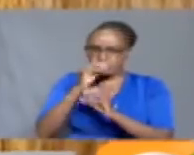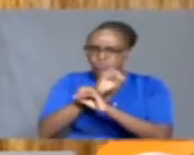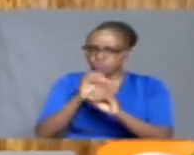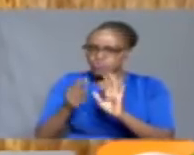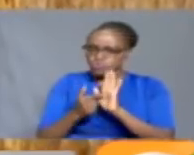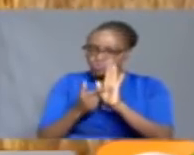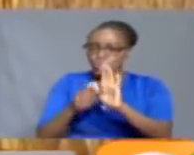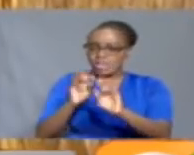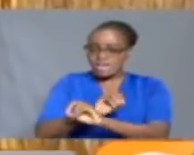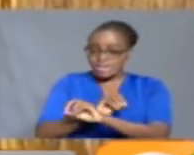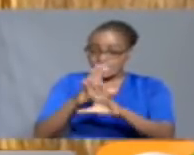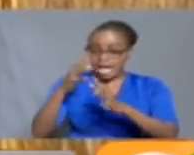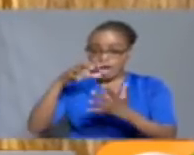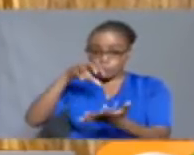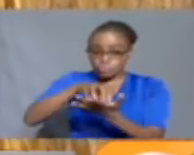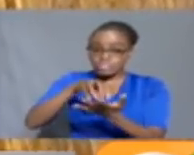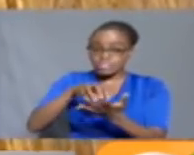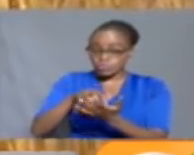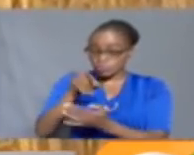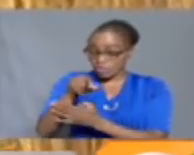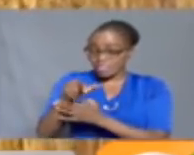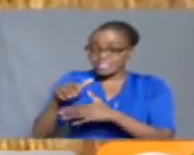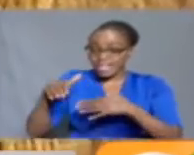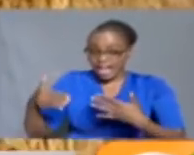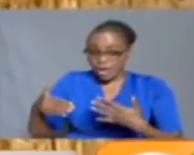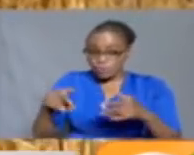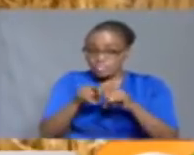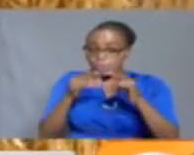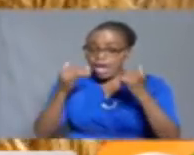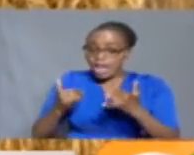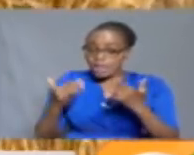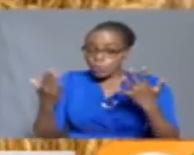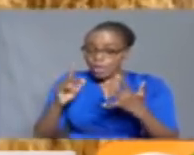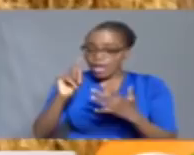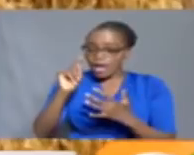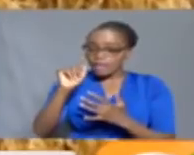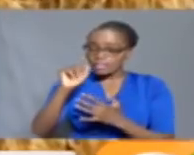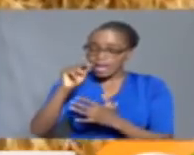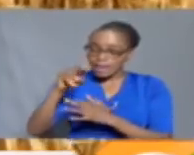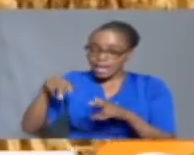a picture of how the situation is dire right here in Tana River